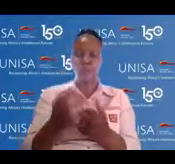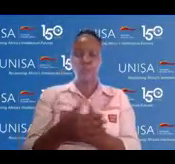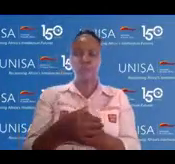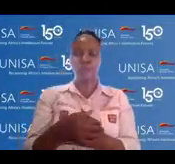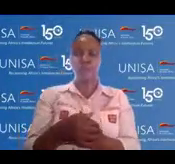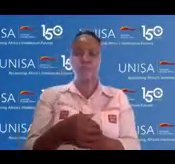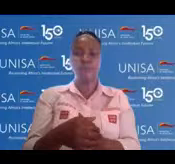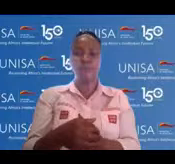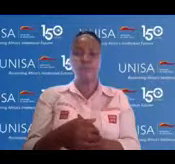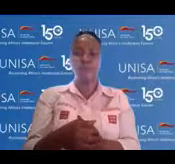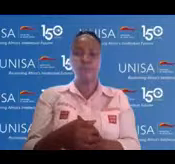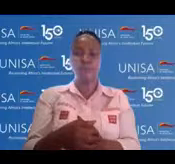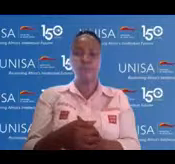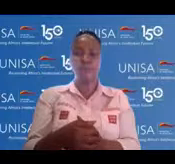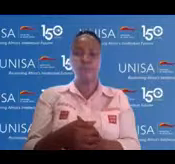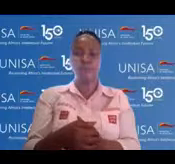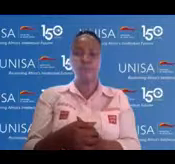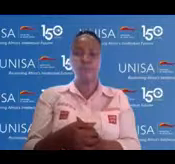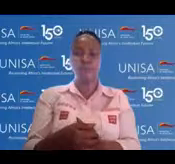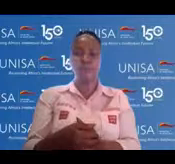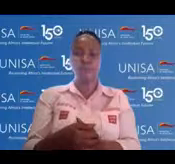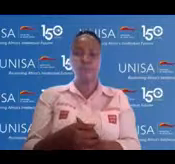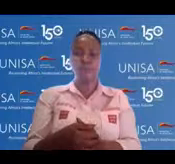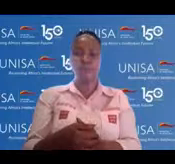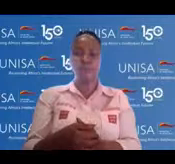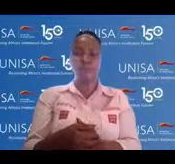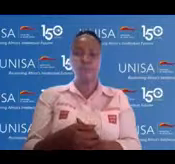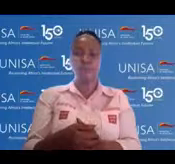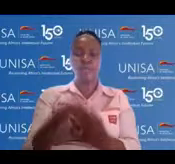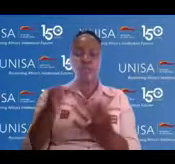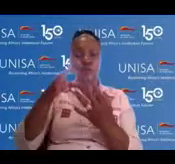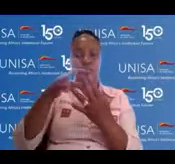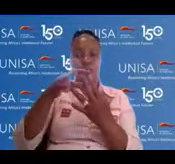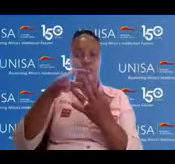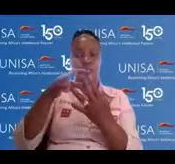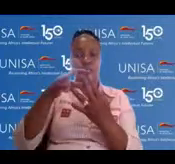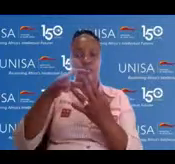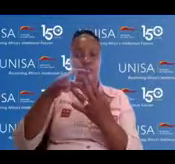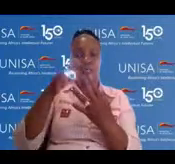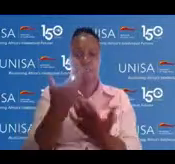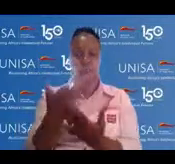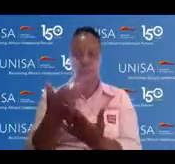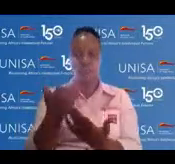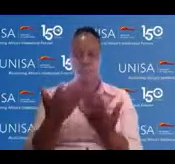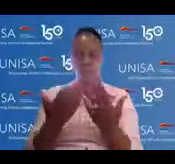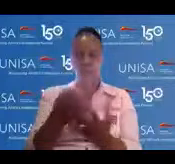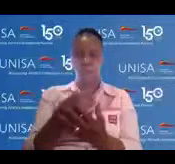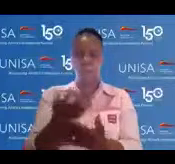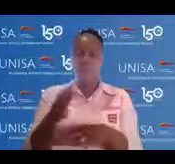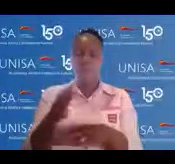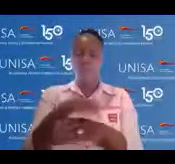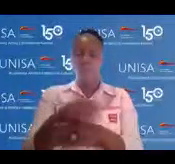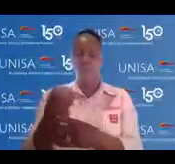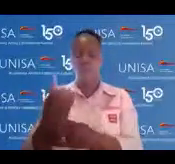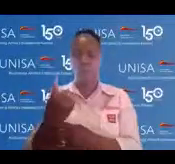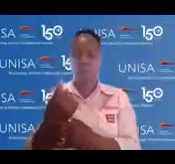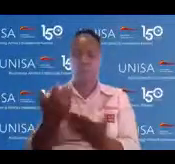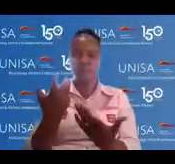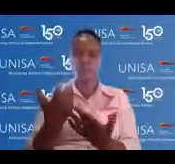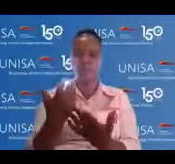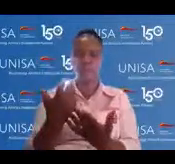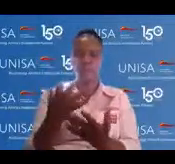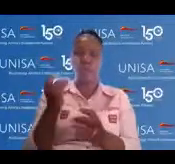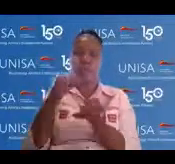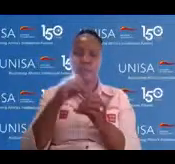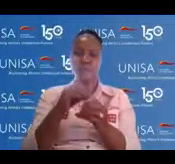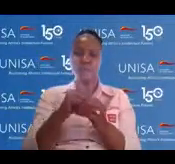over here. So just select the microphone depending on if you have more than one. Now you need to insert your full name.